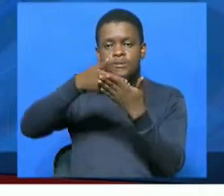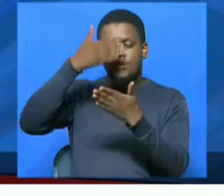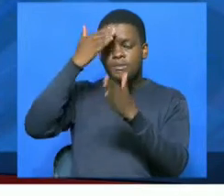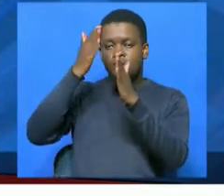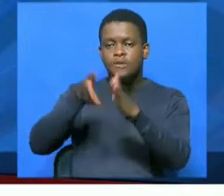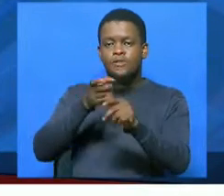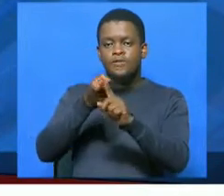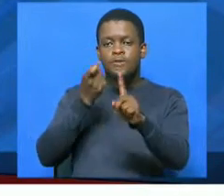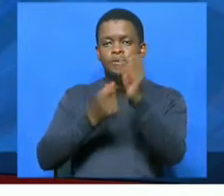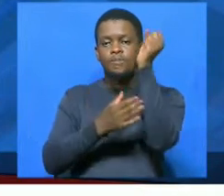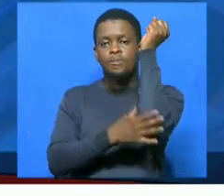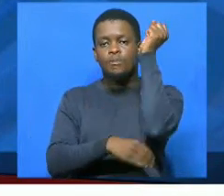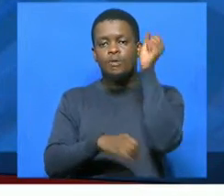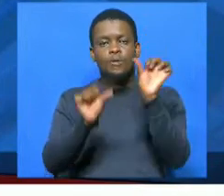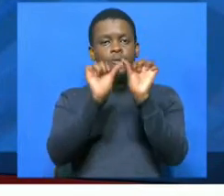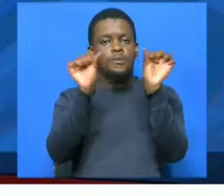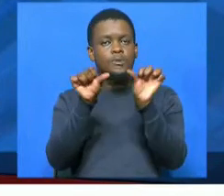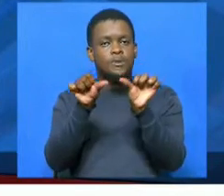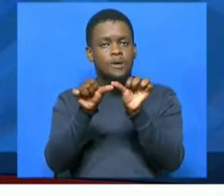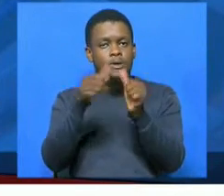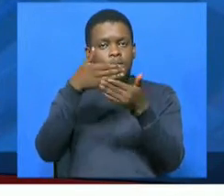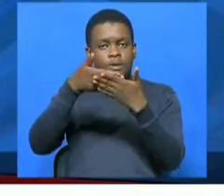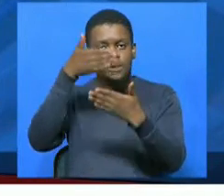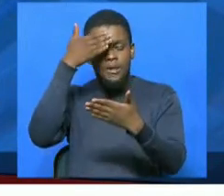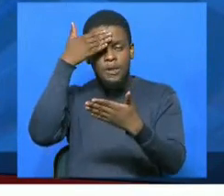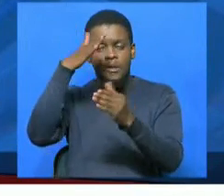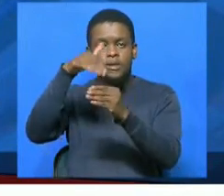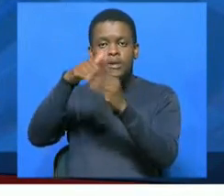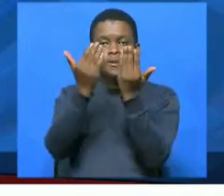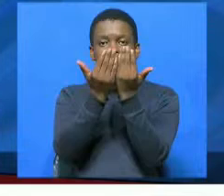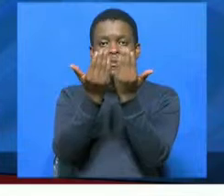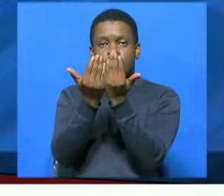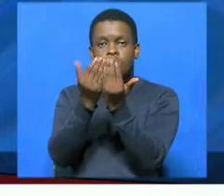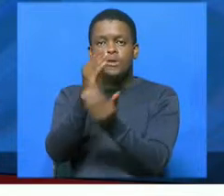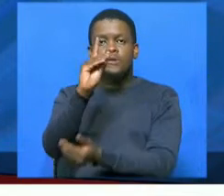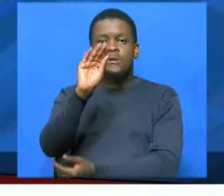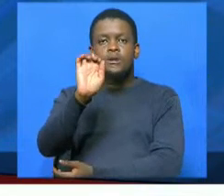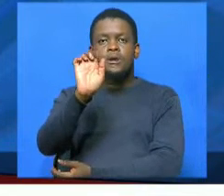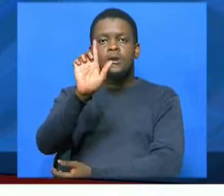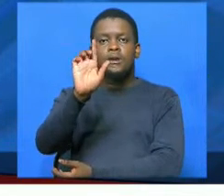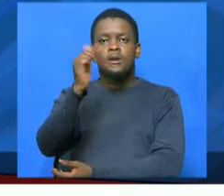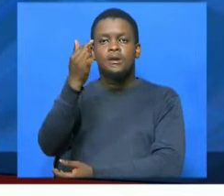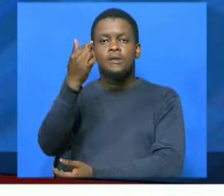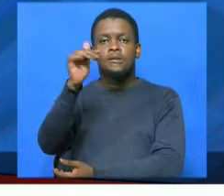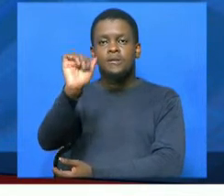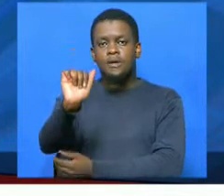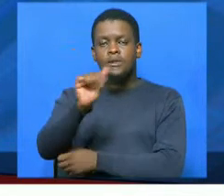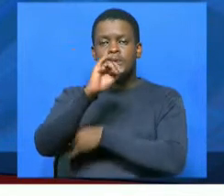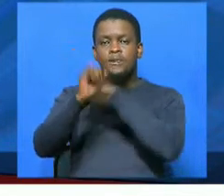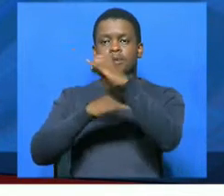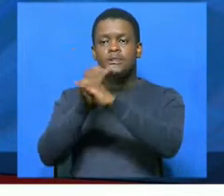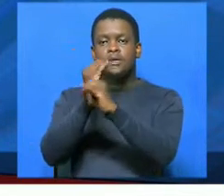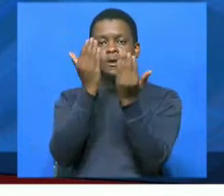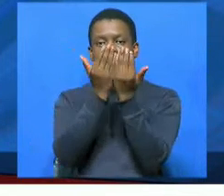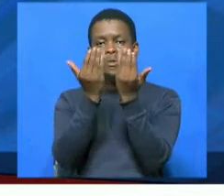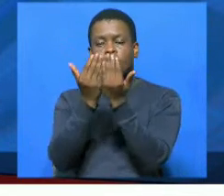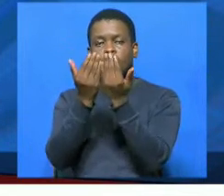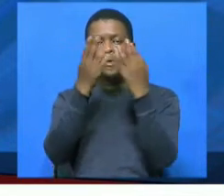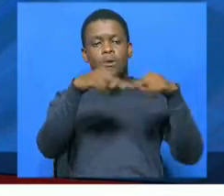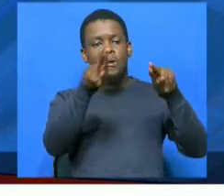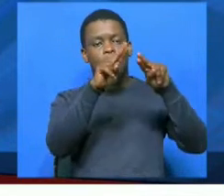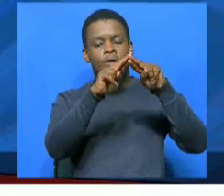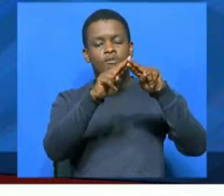areas in Botswana to study at Delta Waters International School in Maung. When speaking at the official launch of the